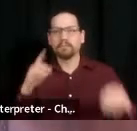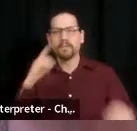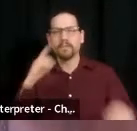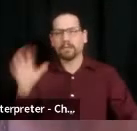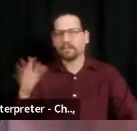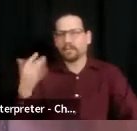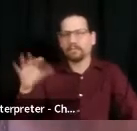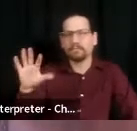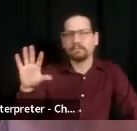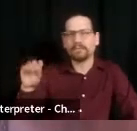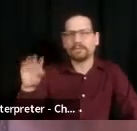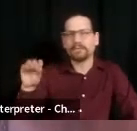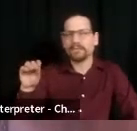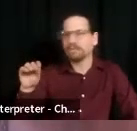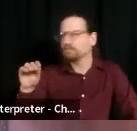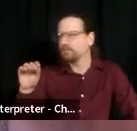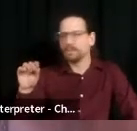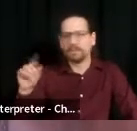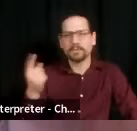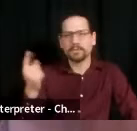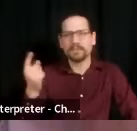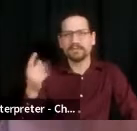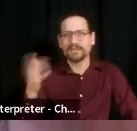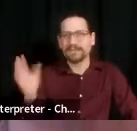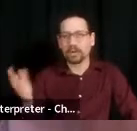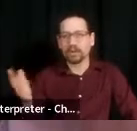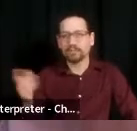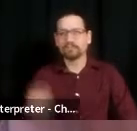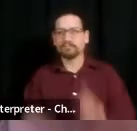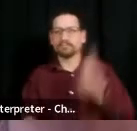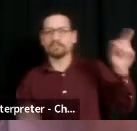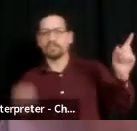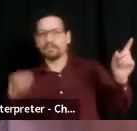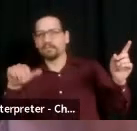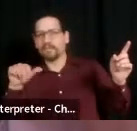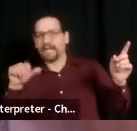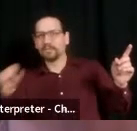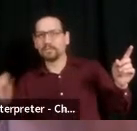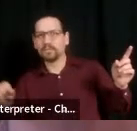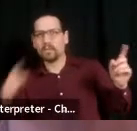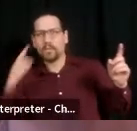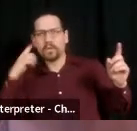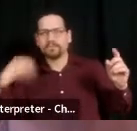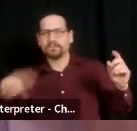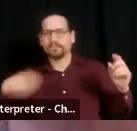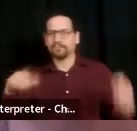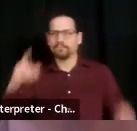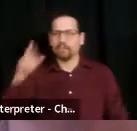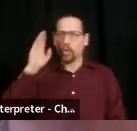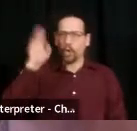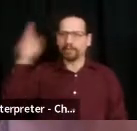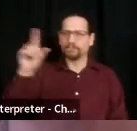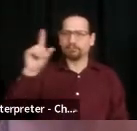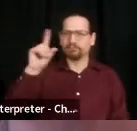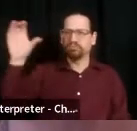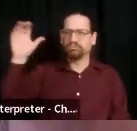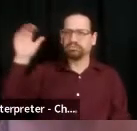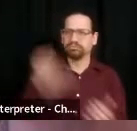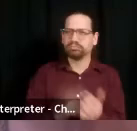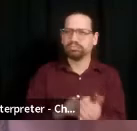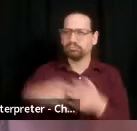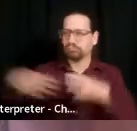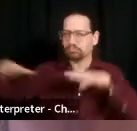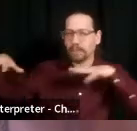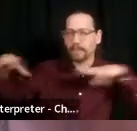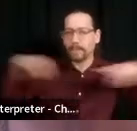I'm hearing that Massachusetts has over 100,000 now. So we're very fortunate, and the grid can speak to that,